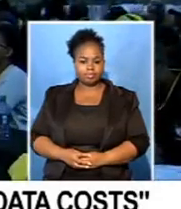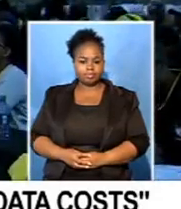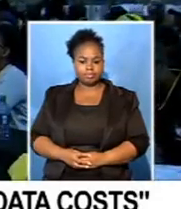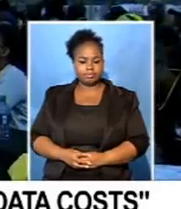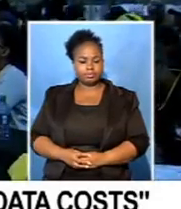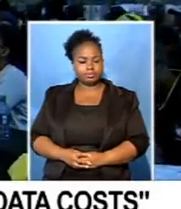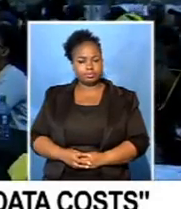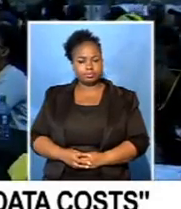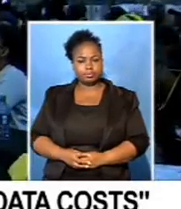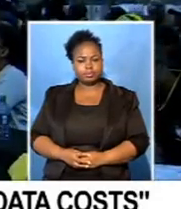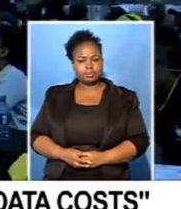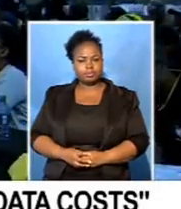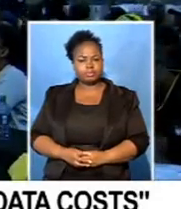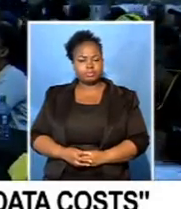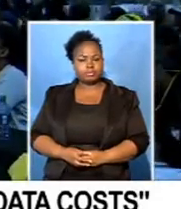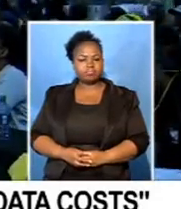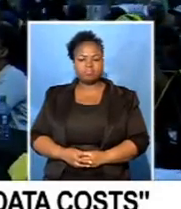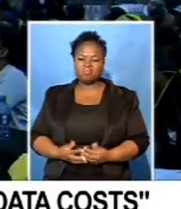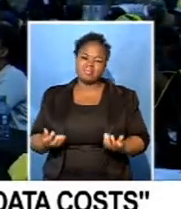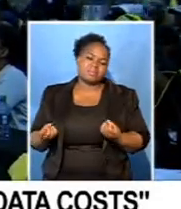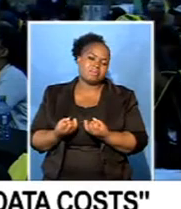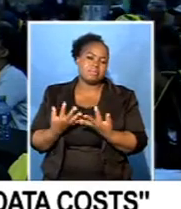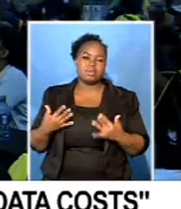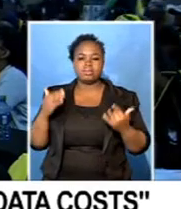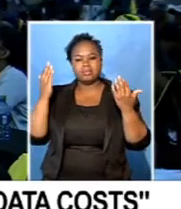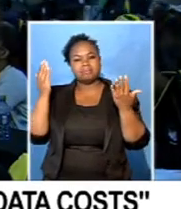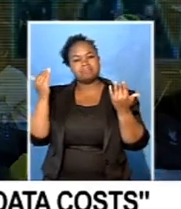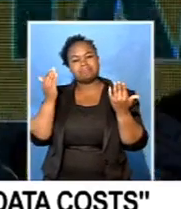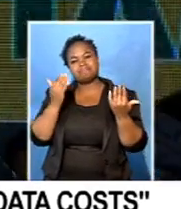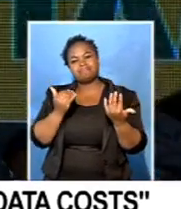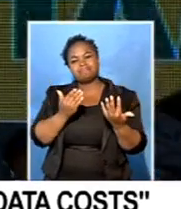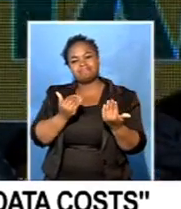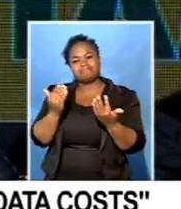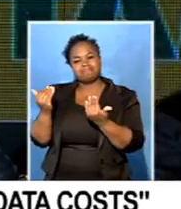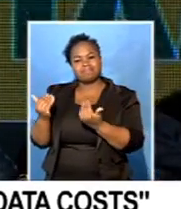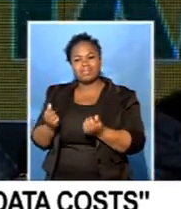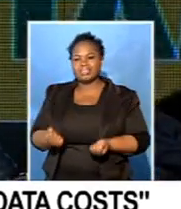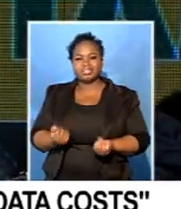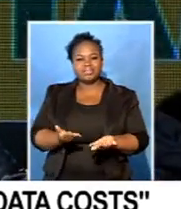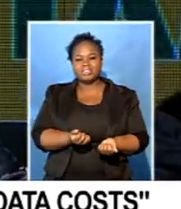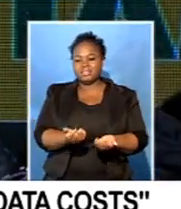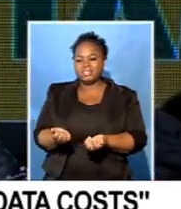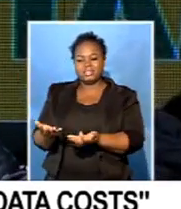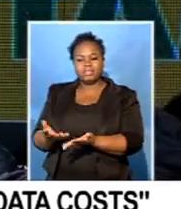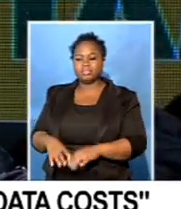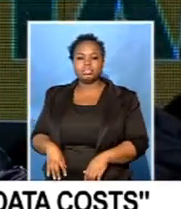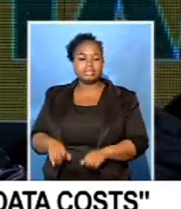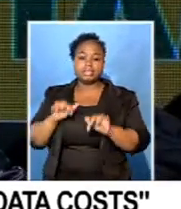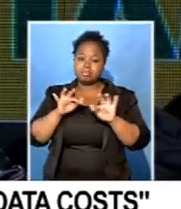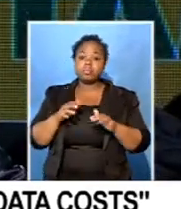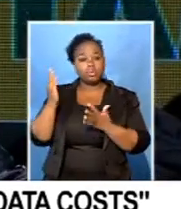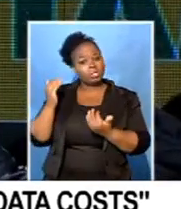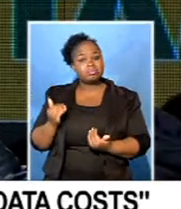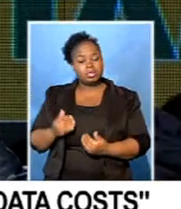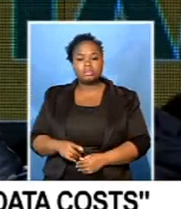People will be expecting a lot of services from you. You will have